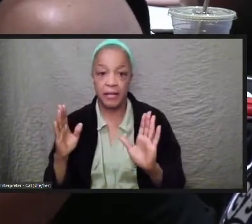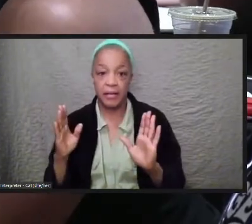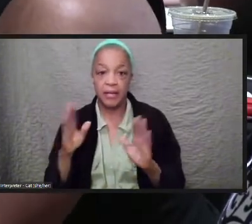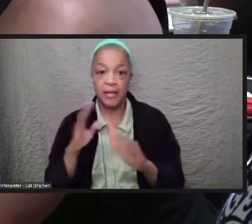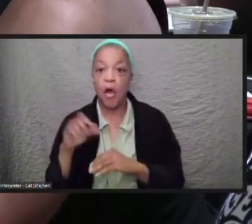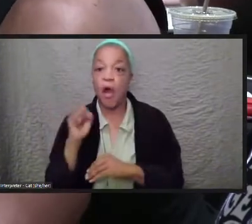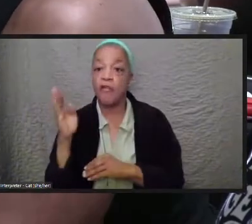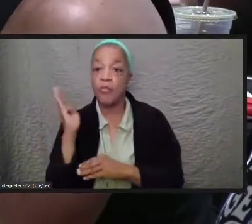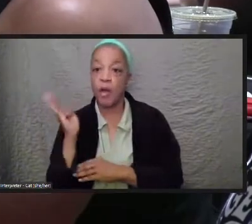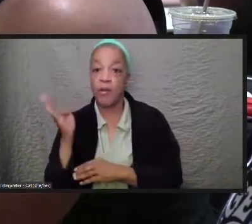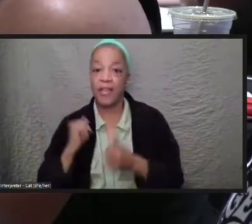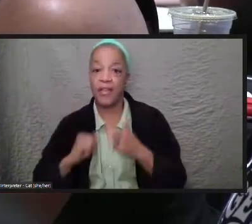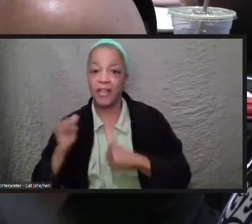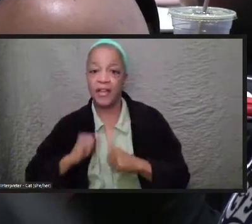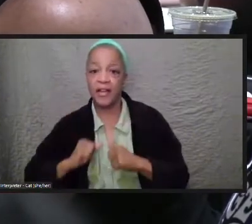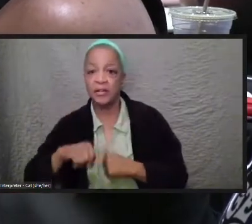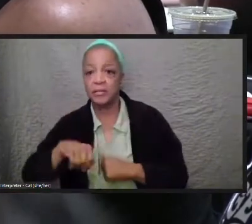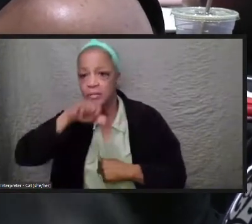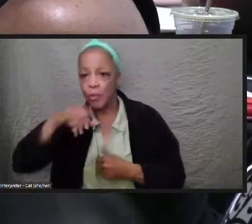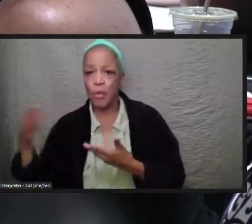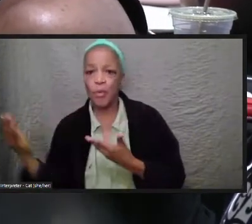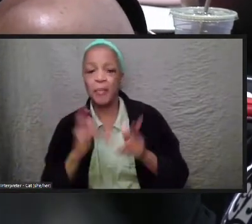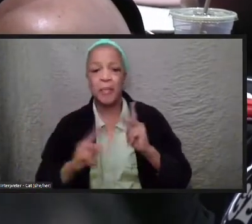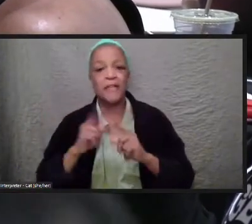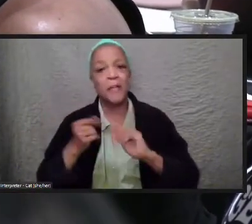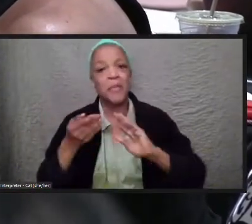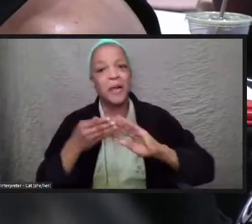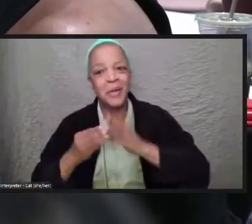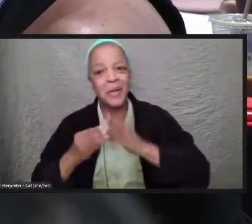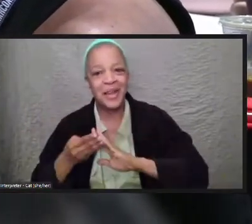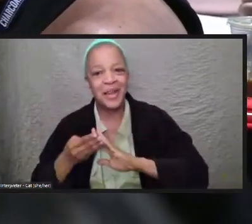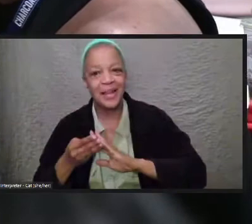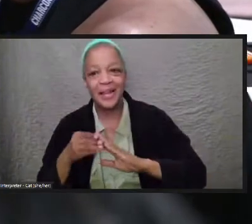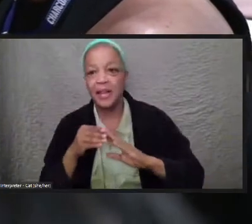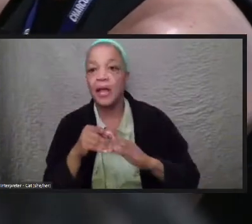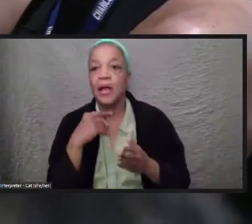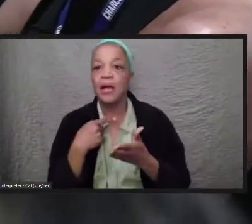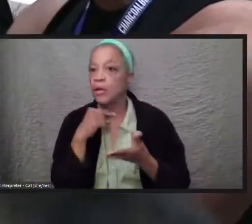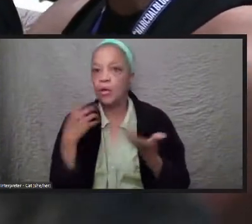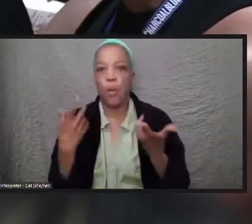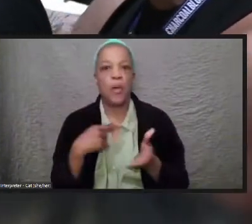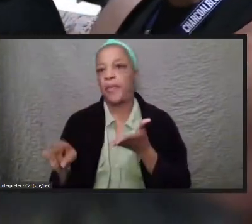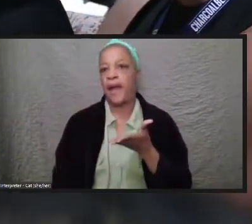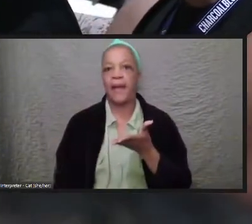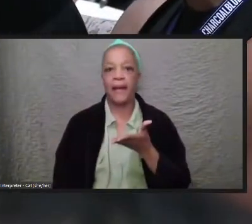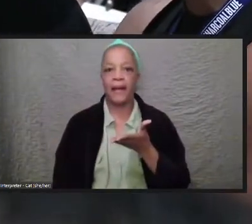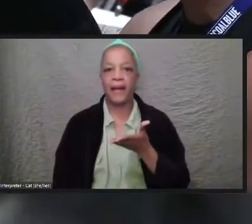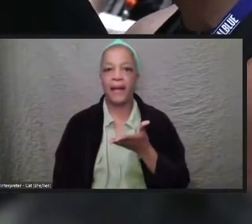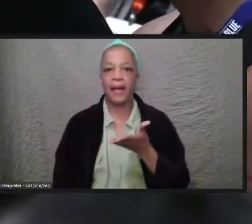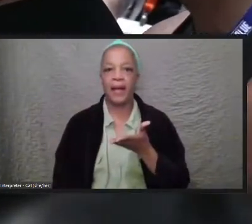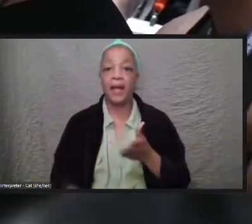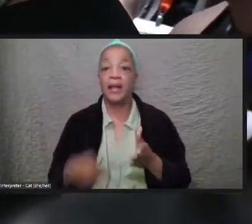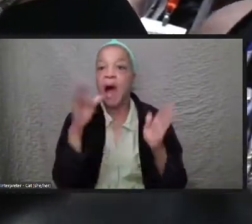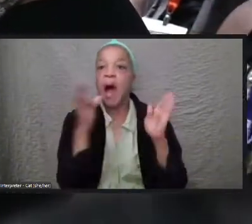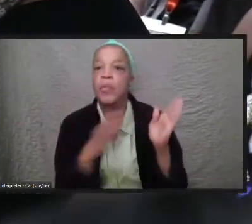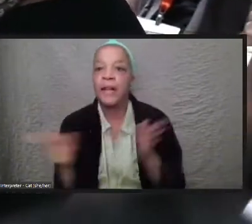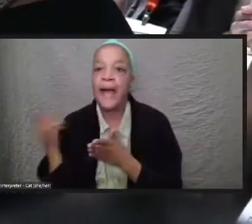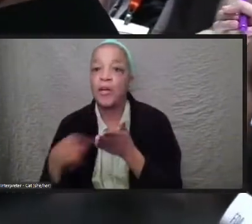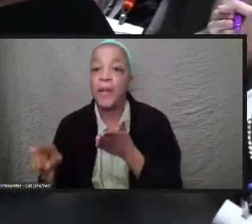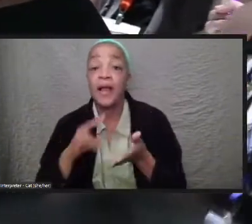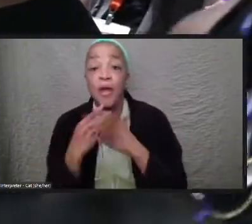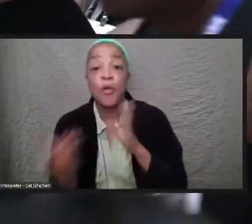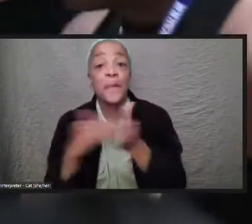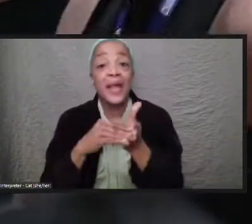off-Broadway theaters who like to bring people from the community and not plan to pay them. And not plan, let's repeat